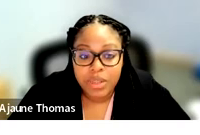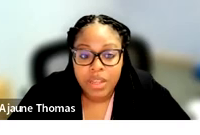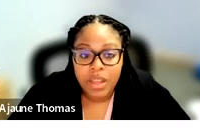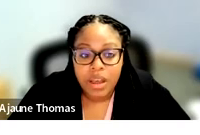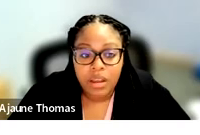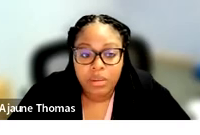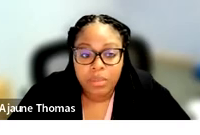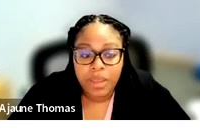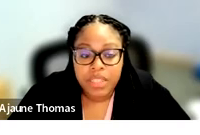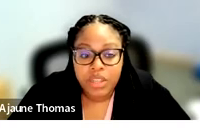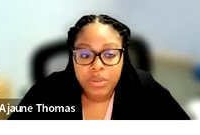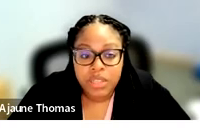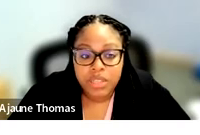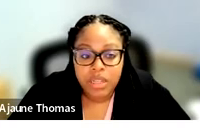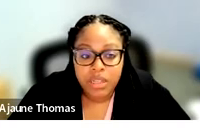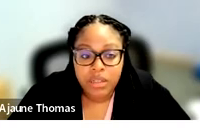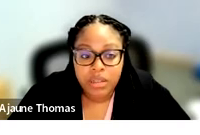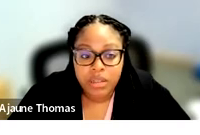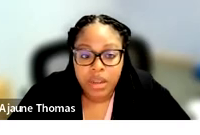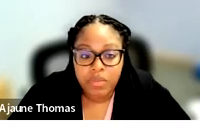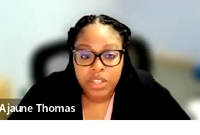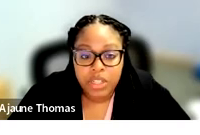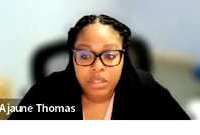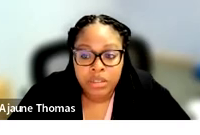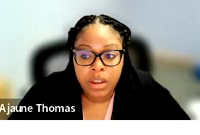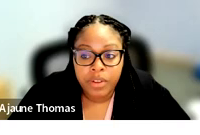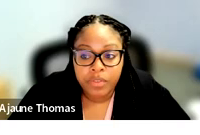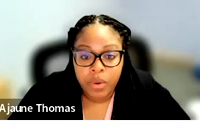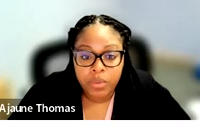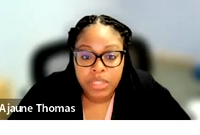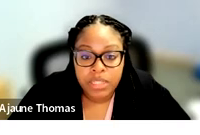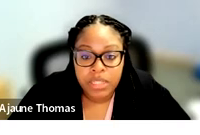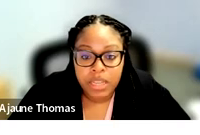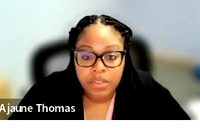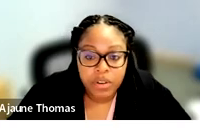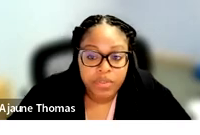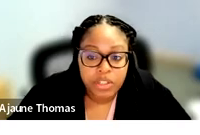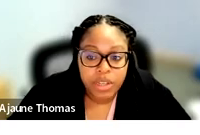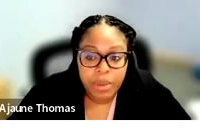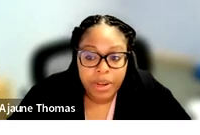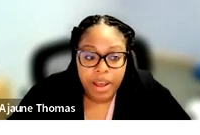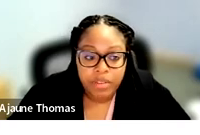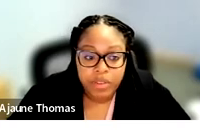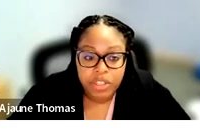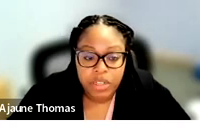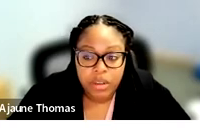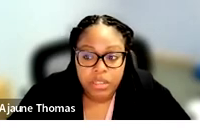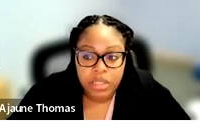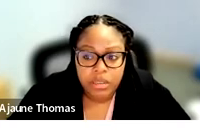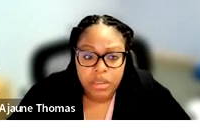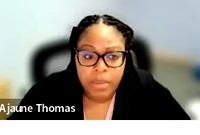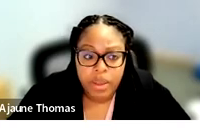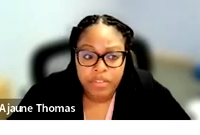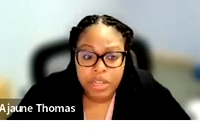too, because it uses the vision of your phone to see for visually impaired or have low vision